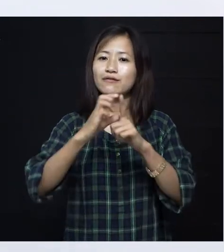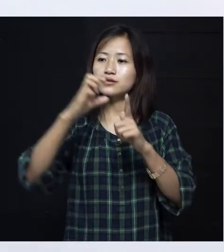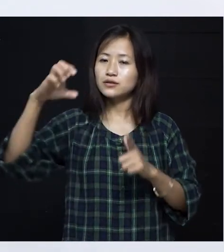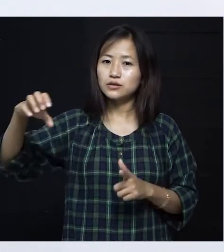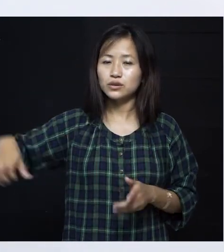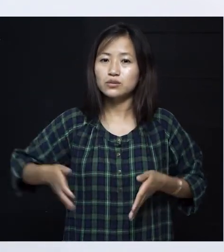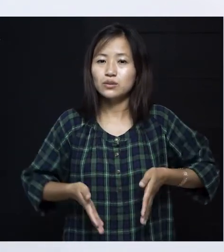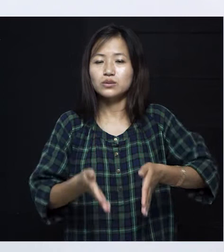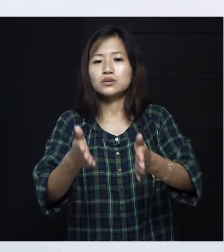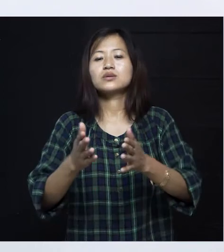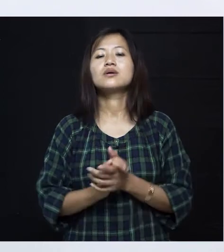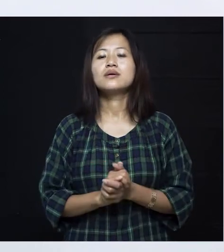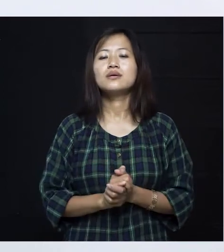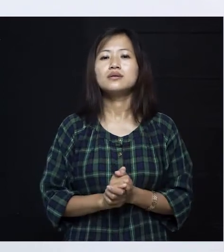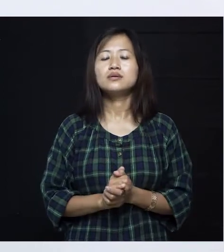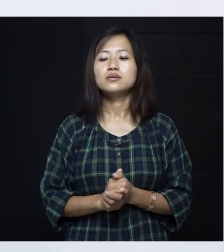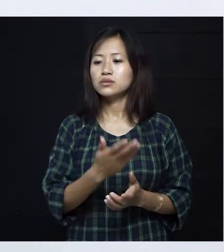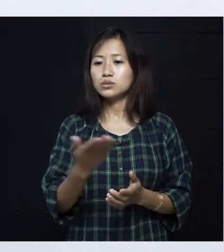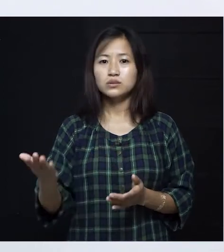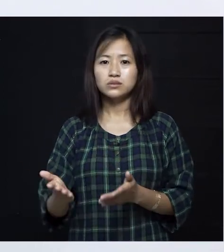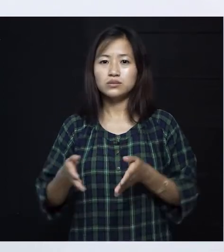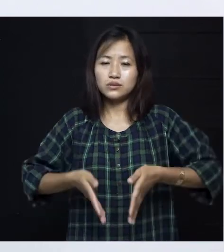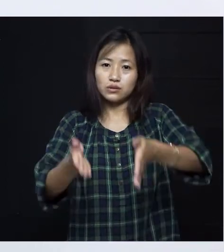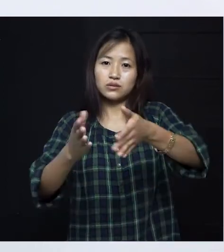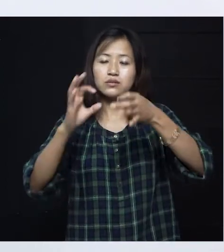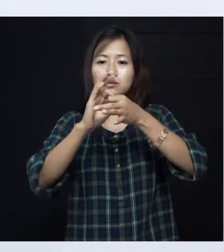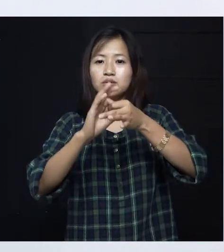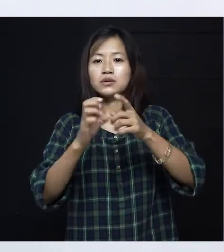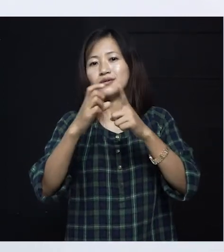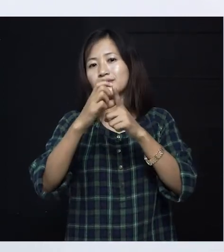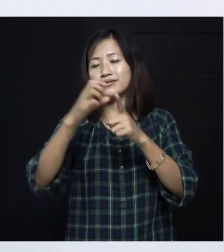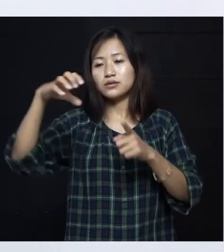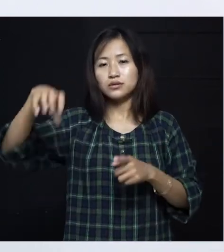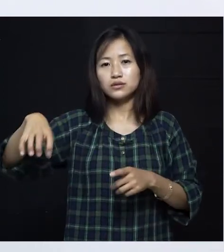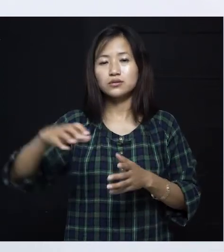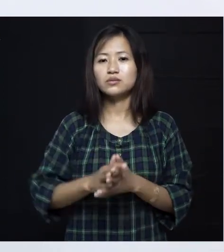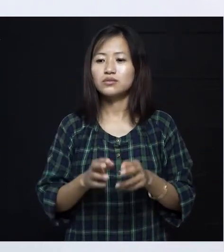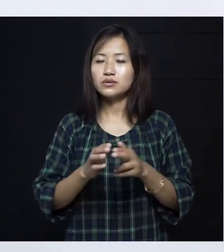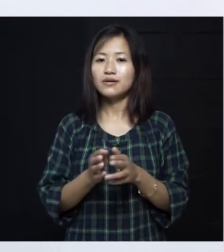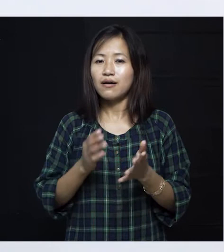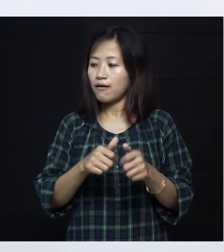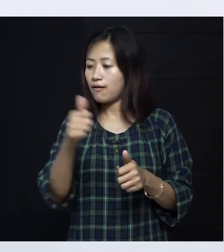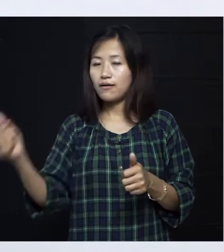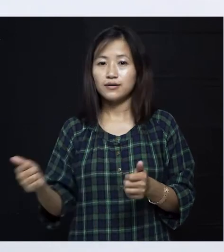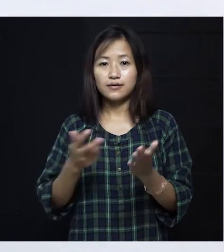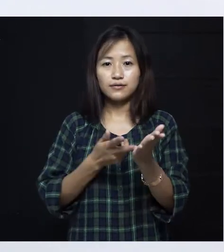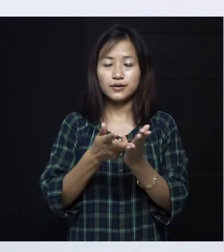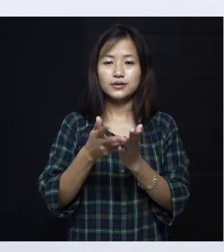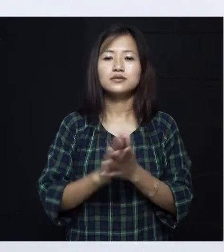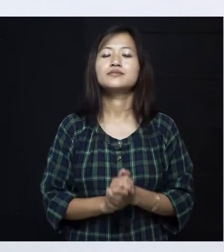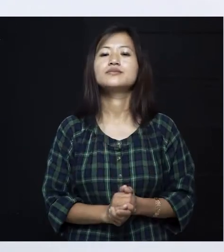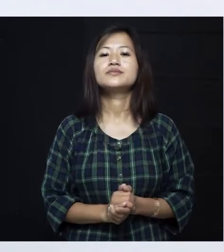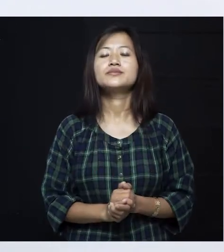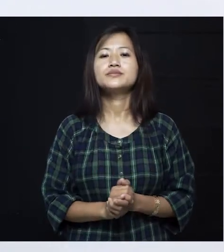roads. District roads means those roads that are connecting the district with the other villages. Okay, so those are called